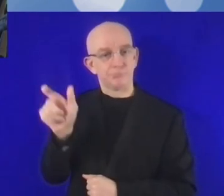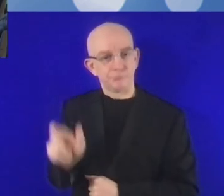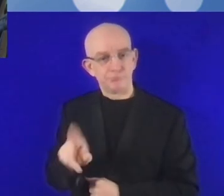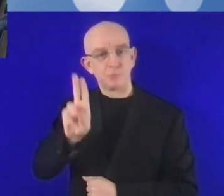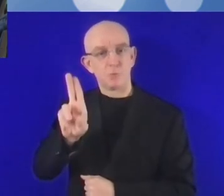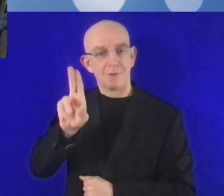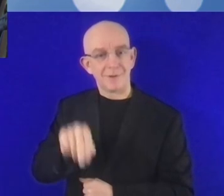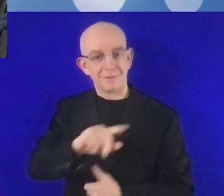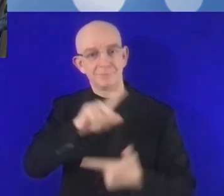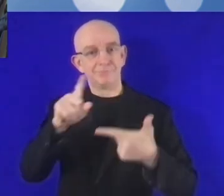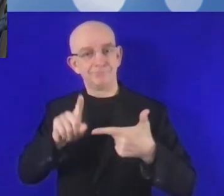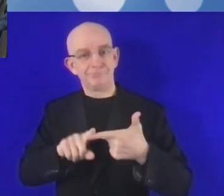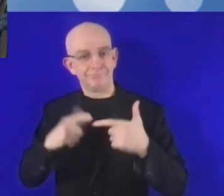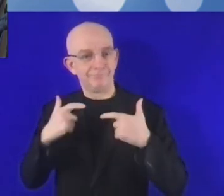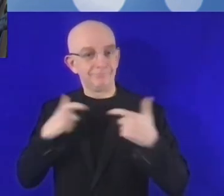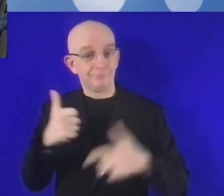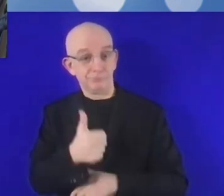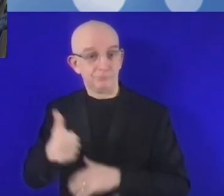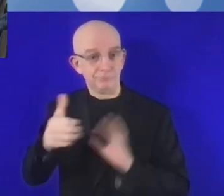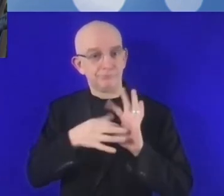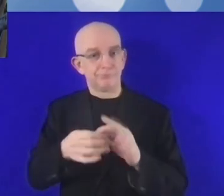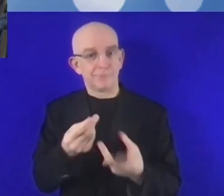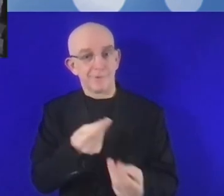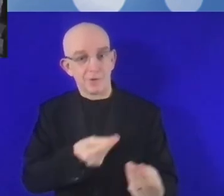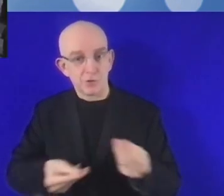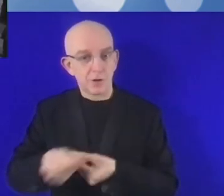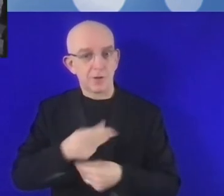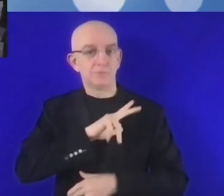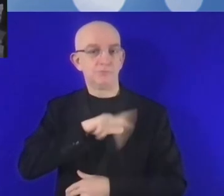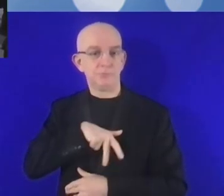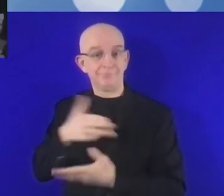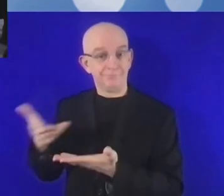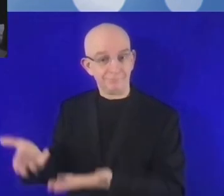introduction before the Secretary General's speech. Please, come on stage.